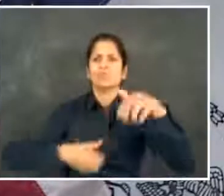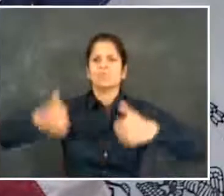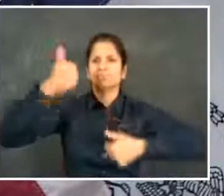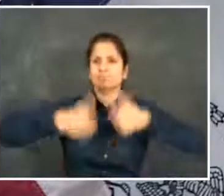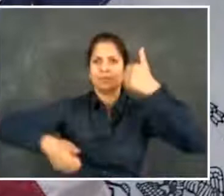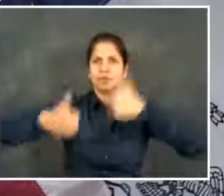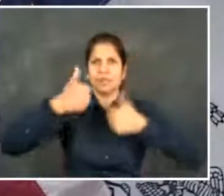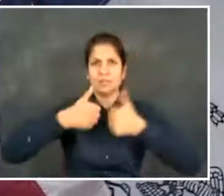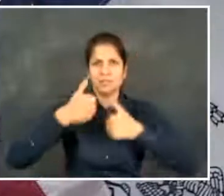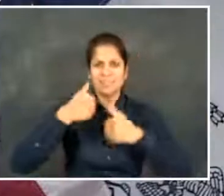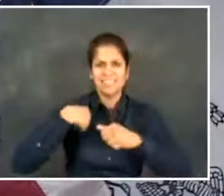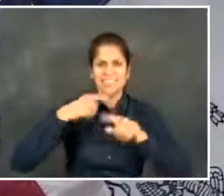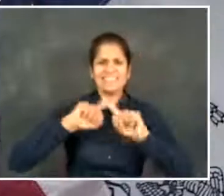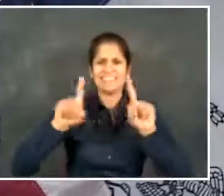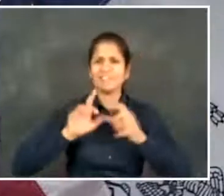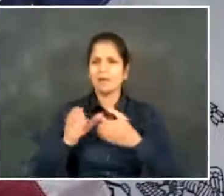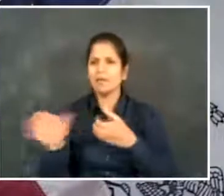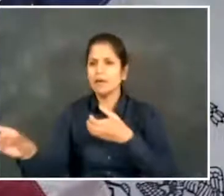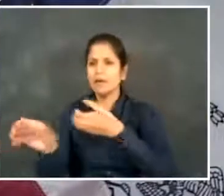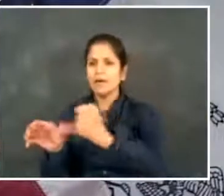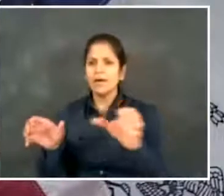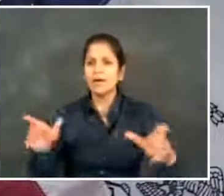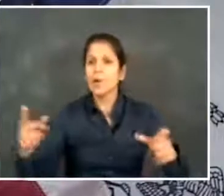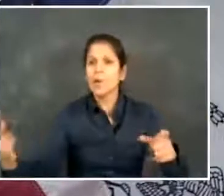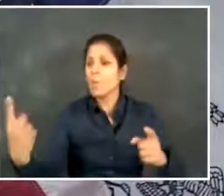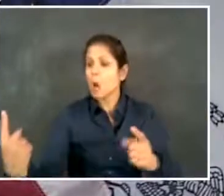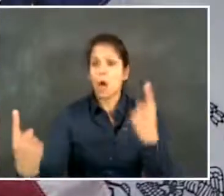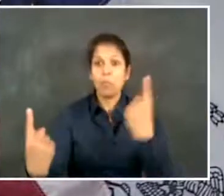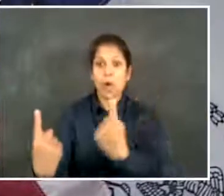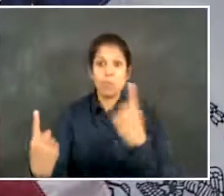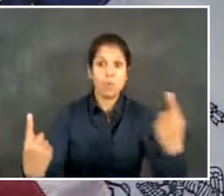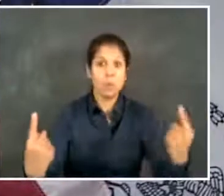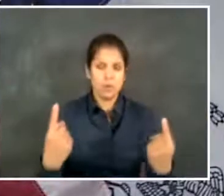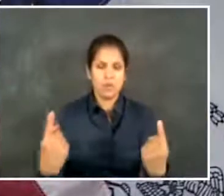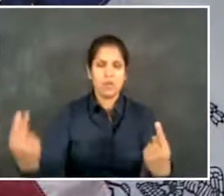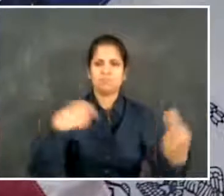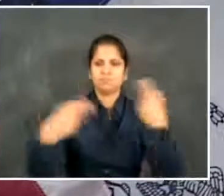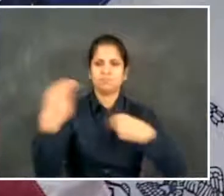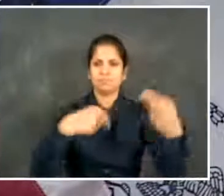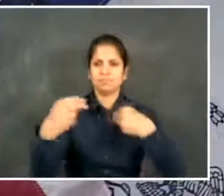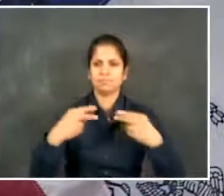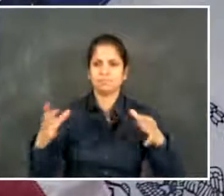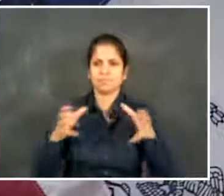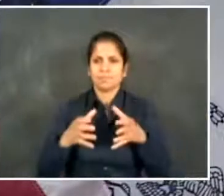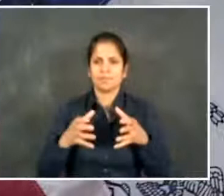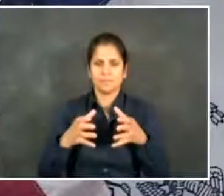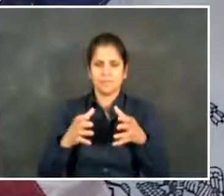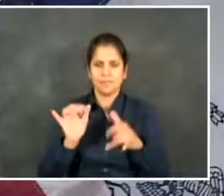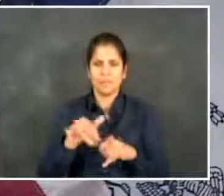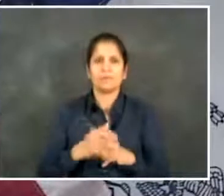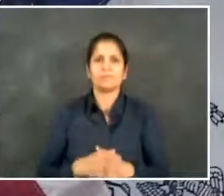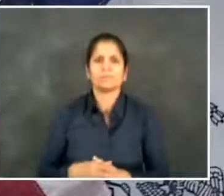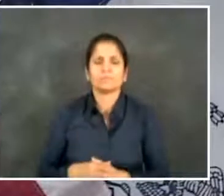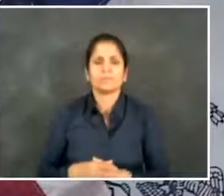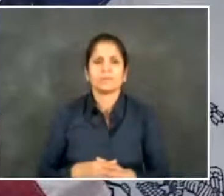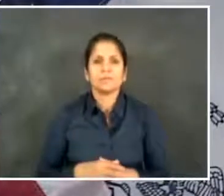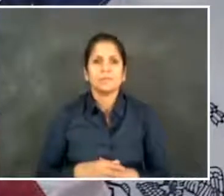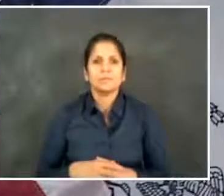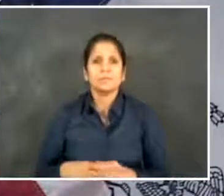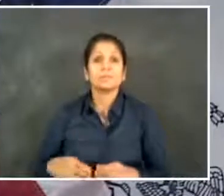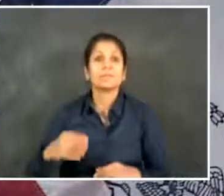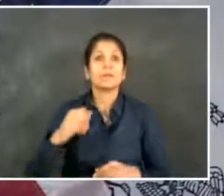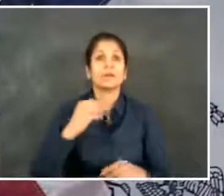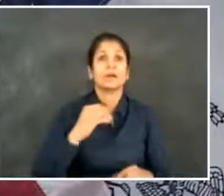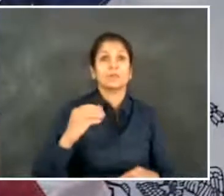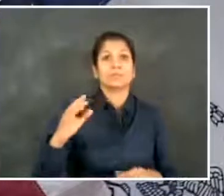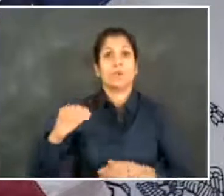working group is going to be people who are always working with communities and bringing that back. But down the line, I think